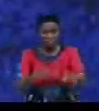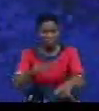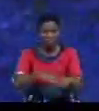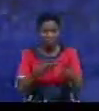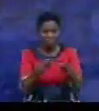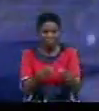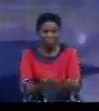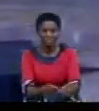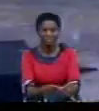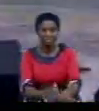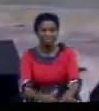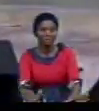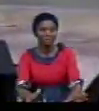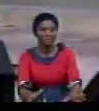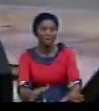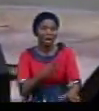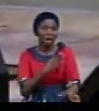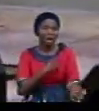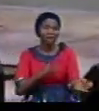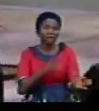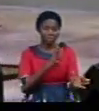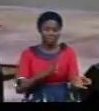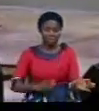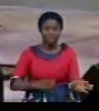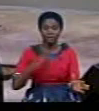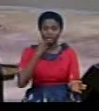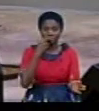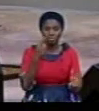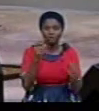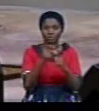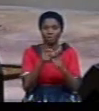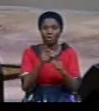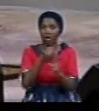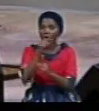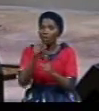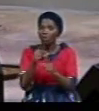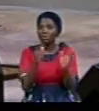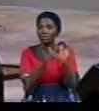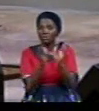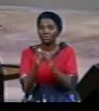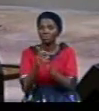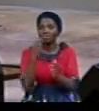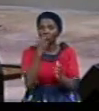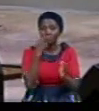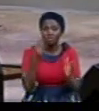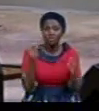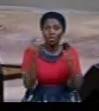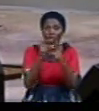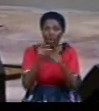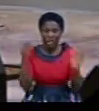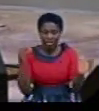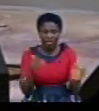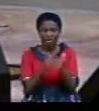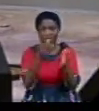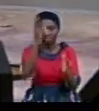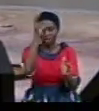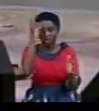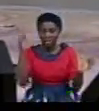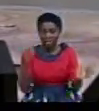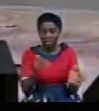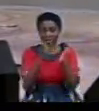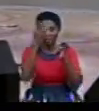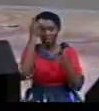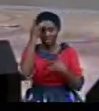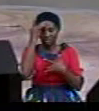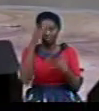spoke the word against Satan against sickness always fulfilled and